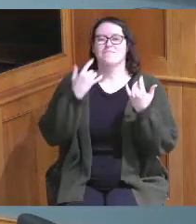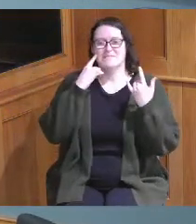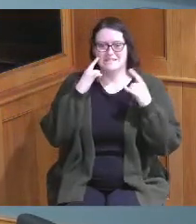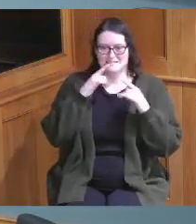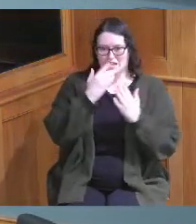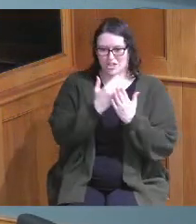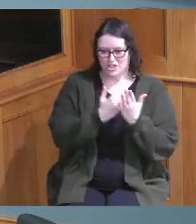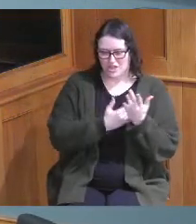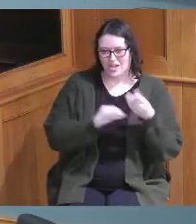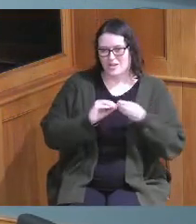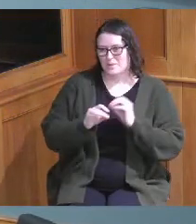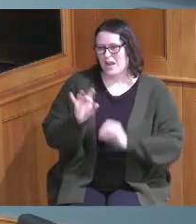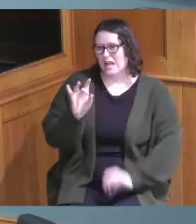on item number 8.